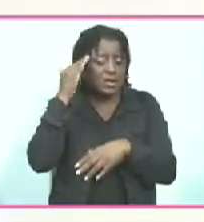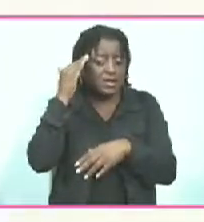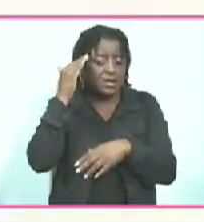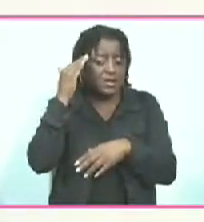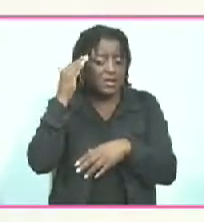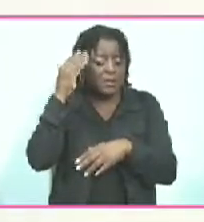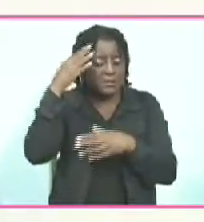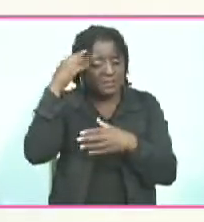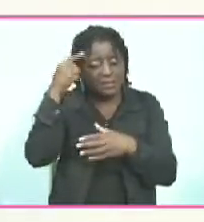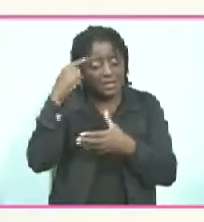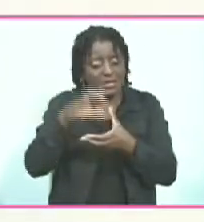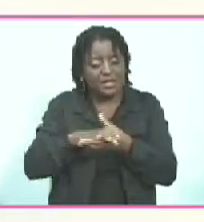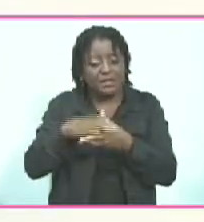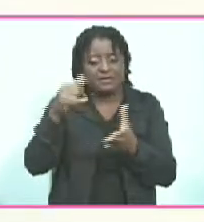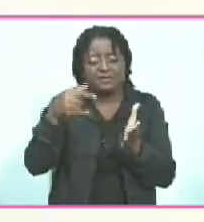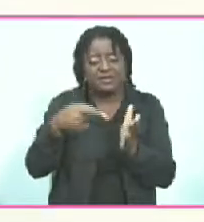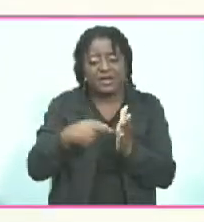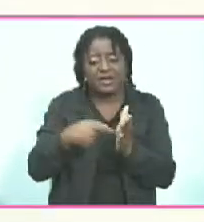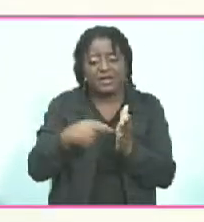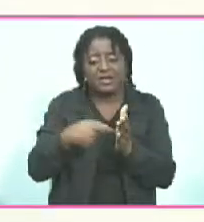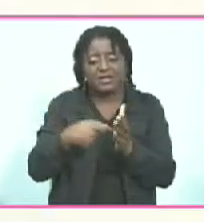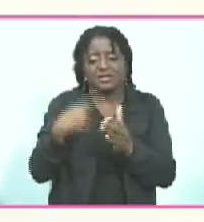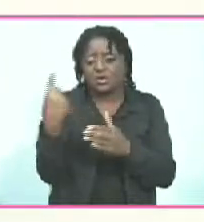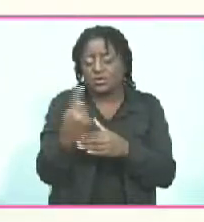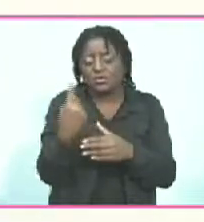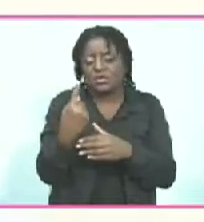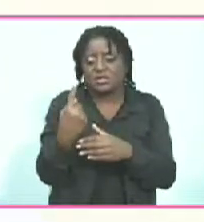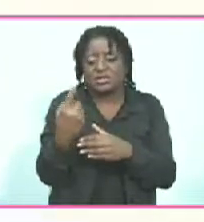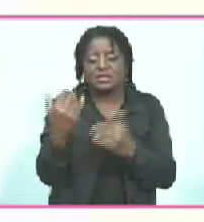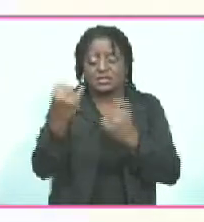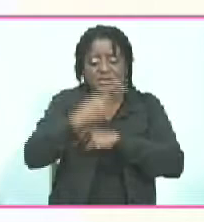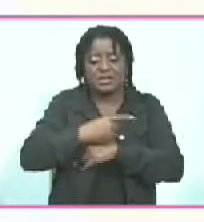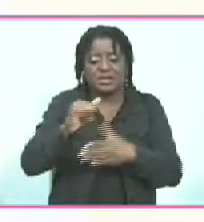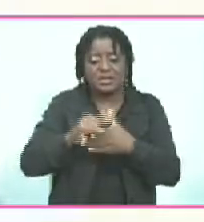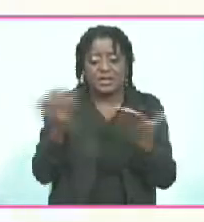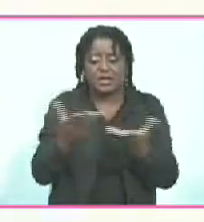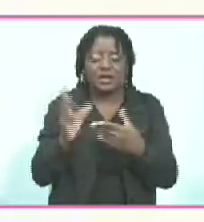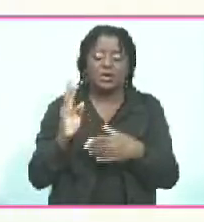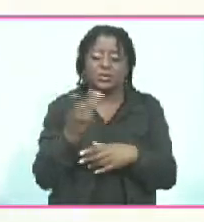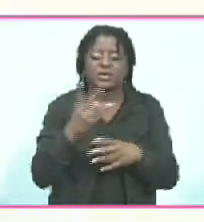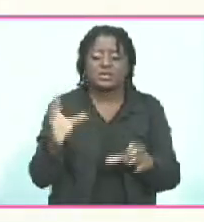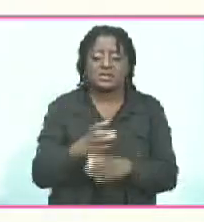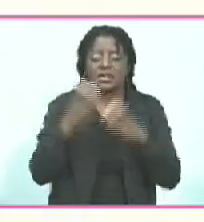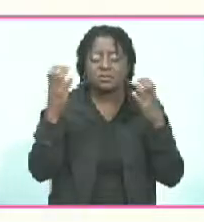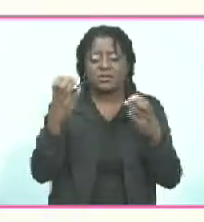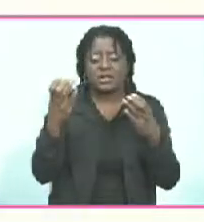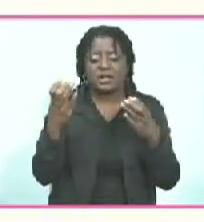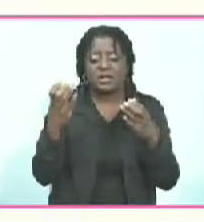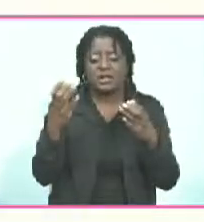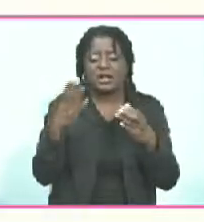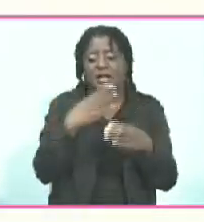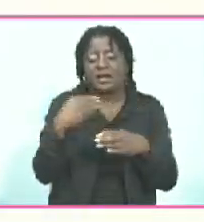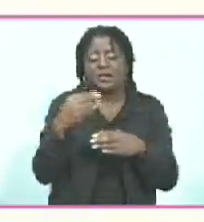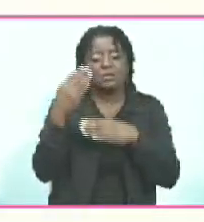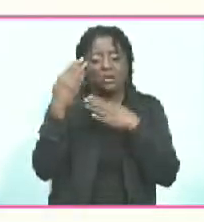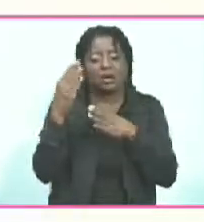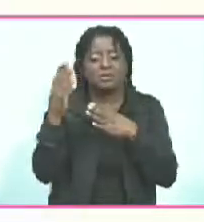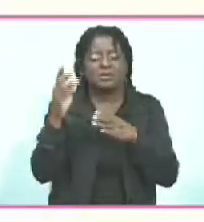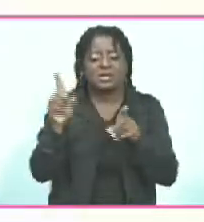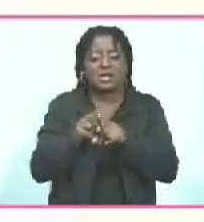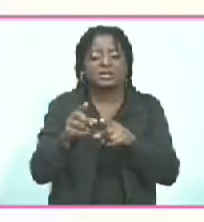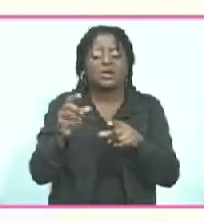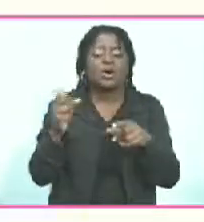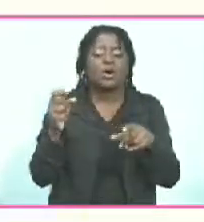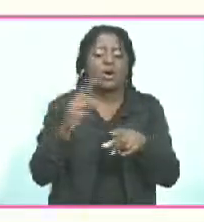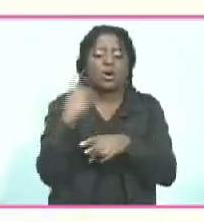only today that is here that we celebrate, and somehow the Bahamas has always been what it